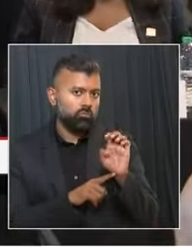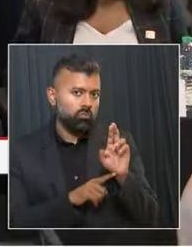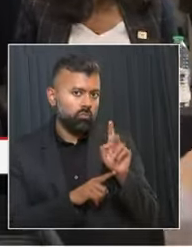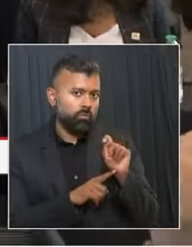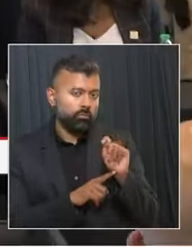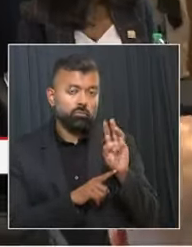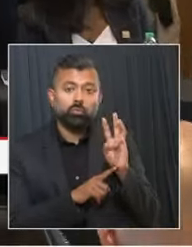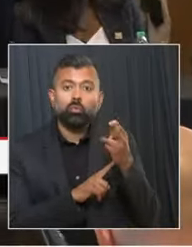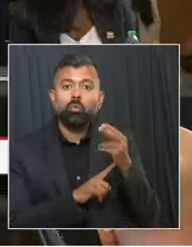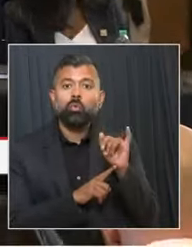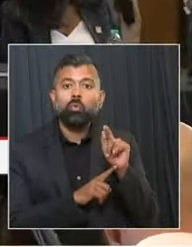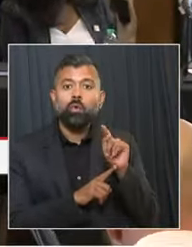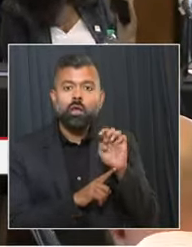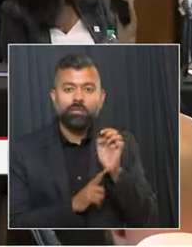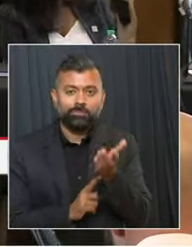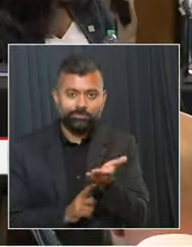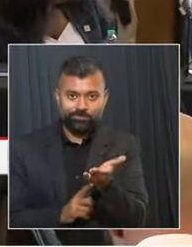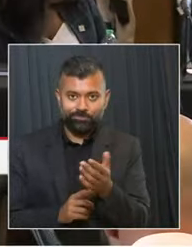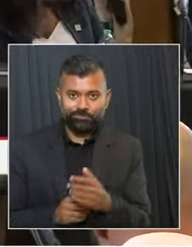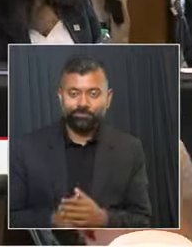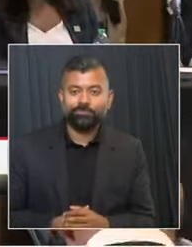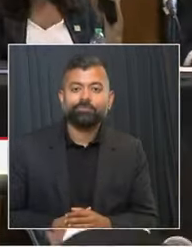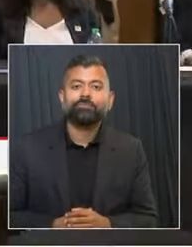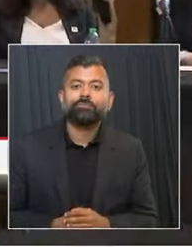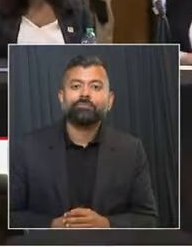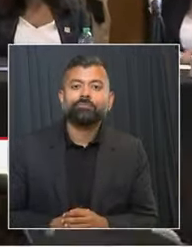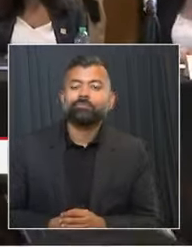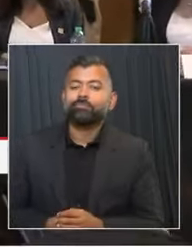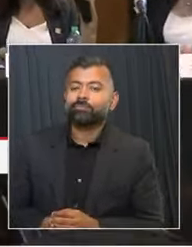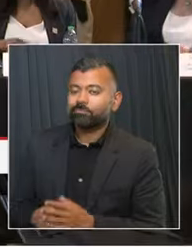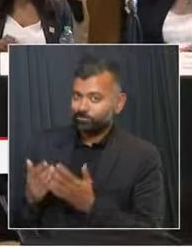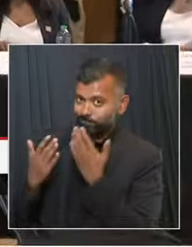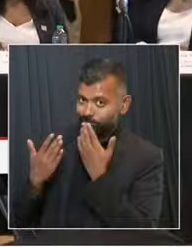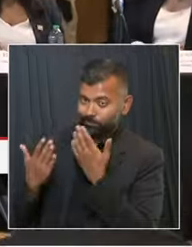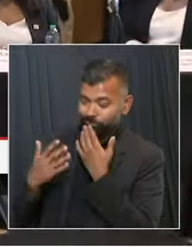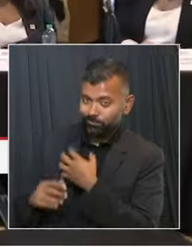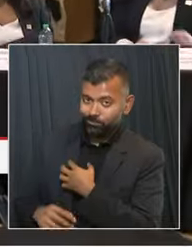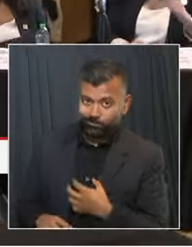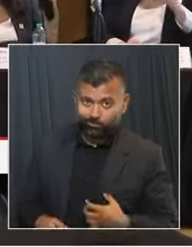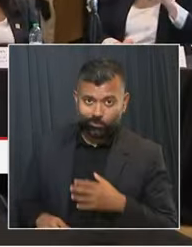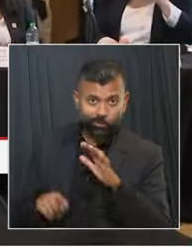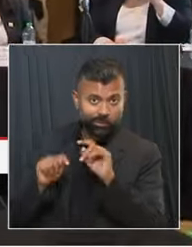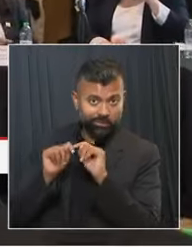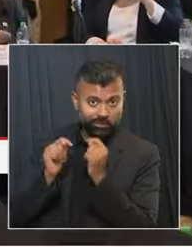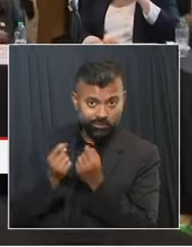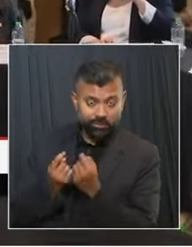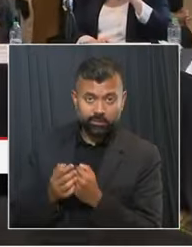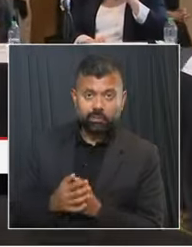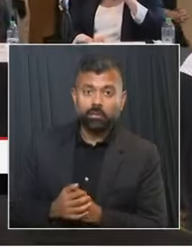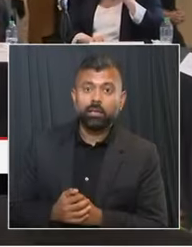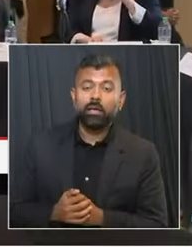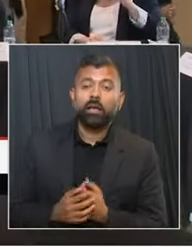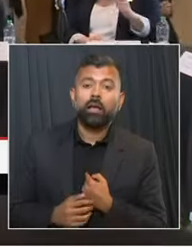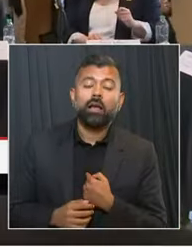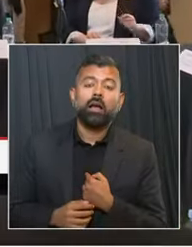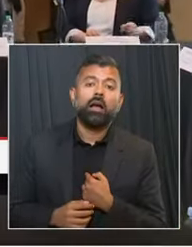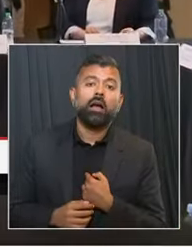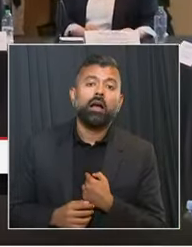Thank you again, Mayor, to you and your team. I'm very concerned, as I know a lot of people are,